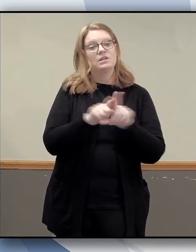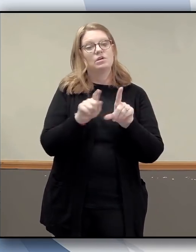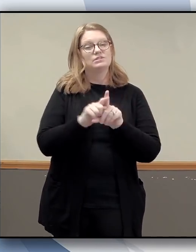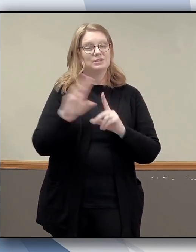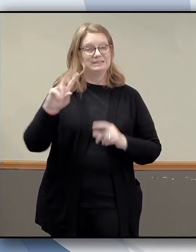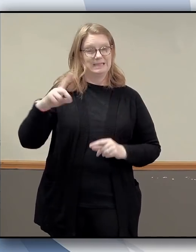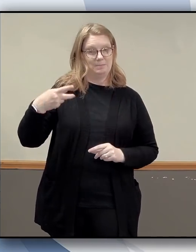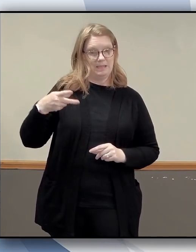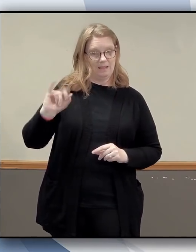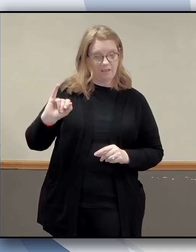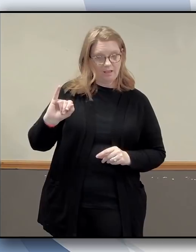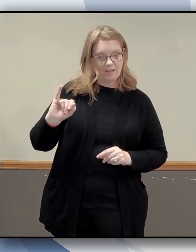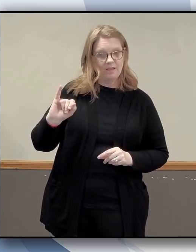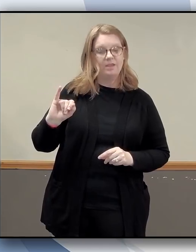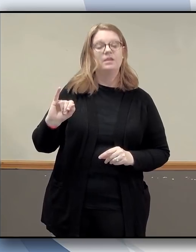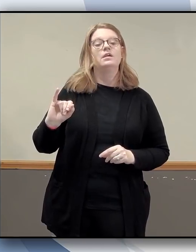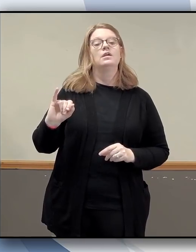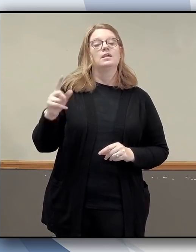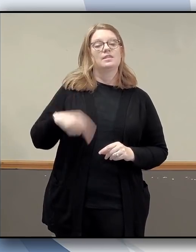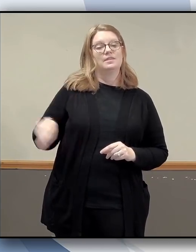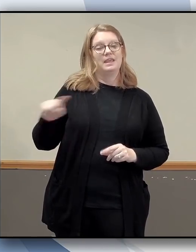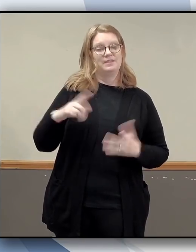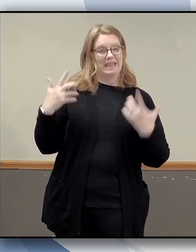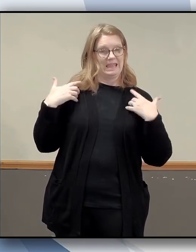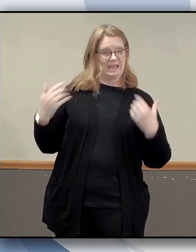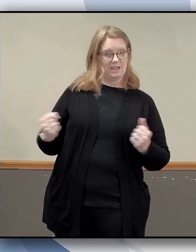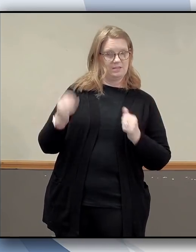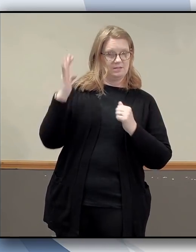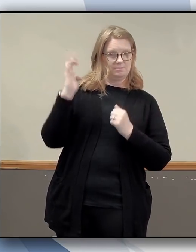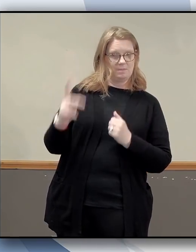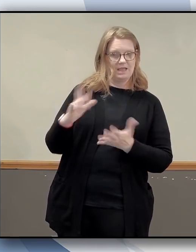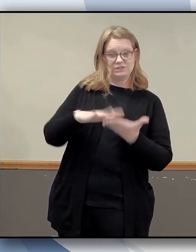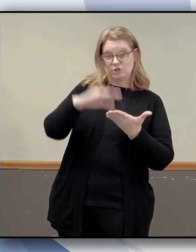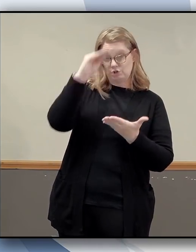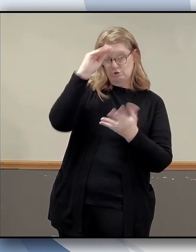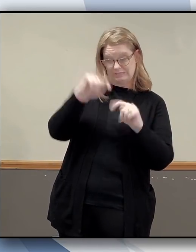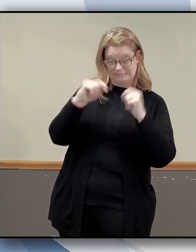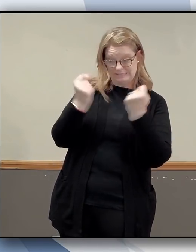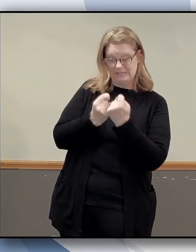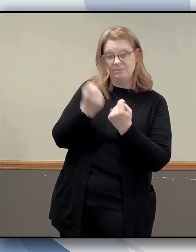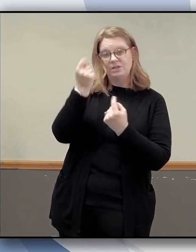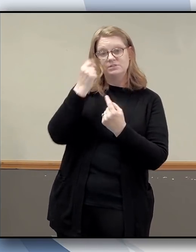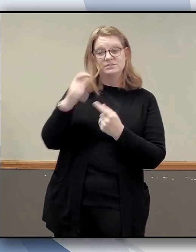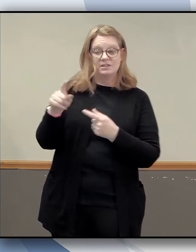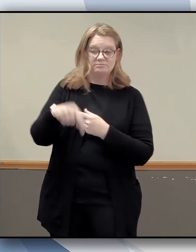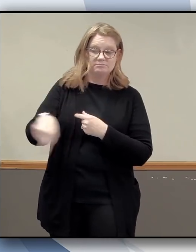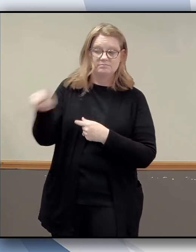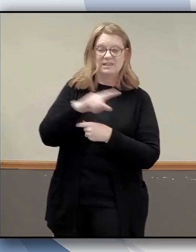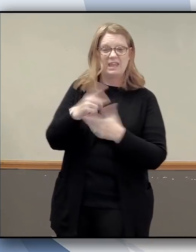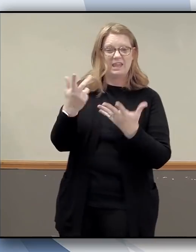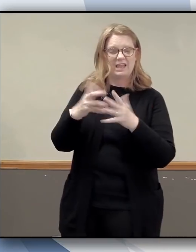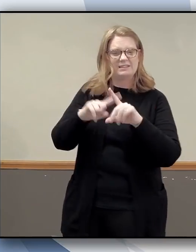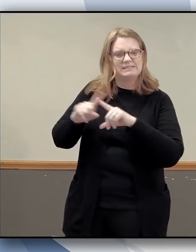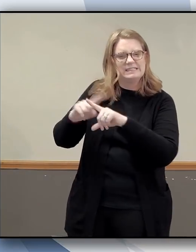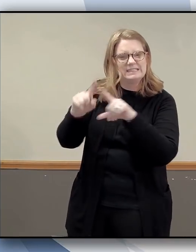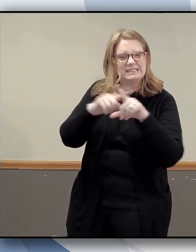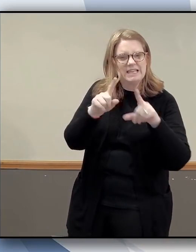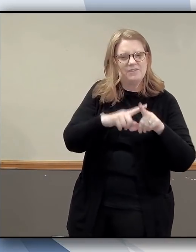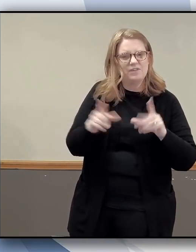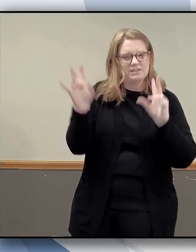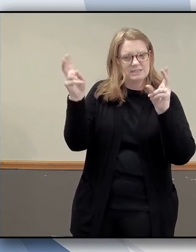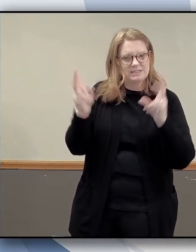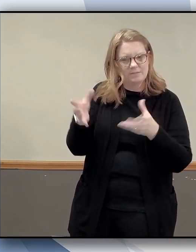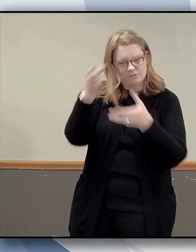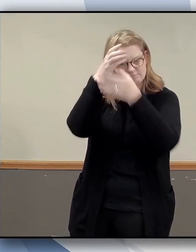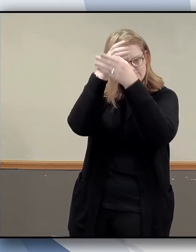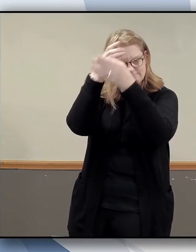Instruction, had the Healthy Return to Learning team. This team was comprised of subject matter experts that are working to support schools, leaders,